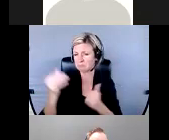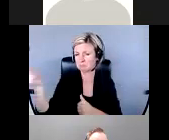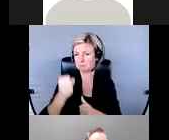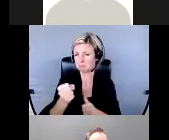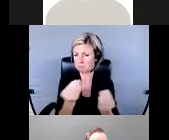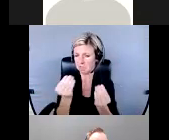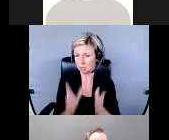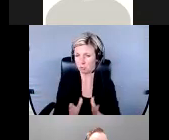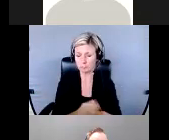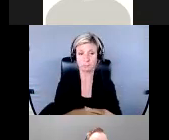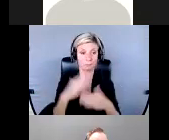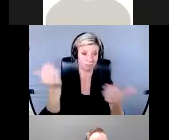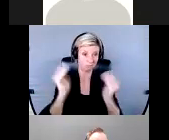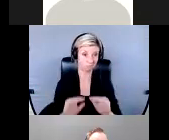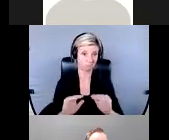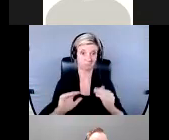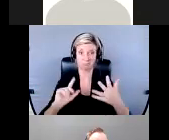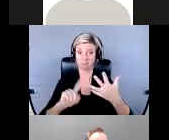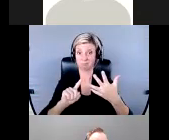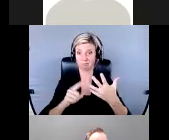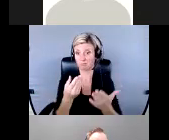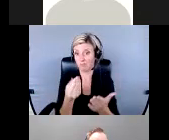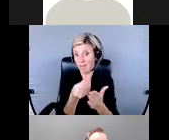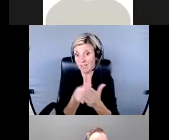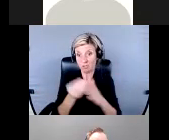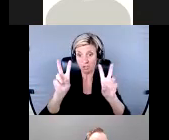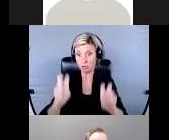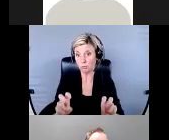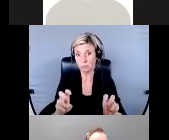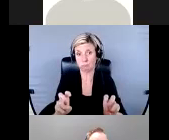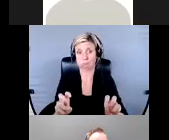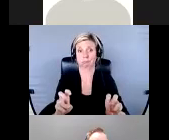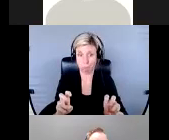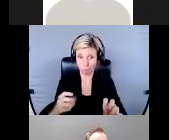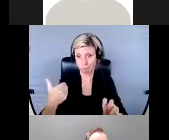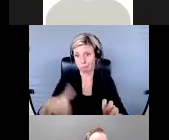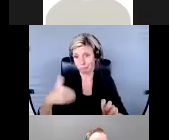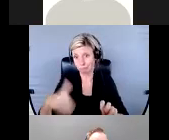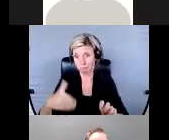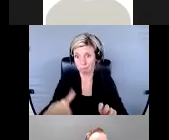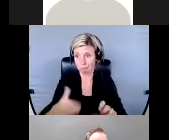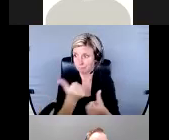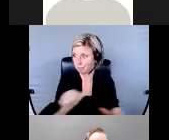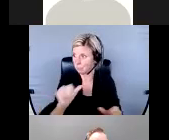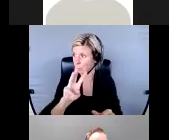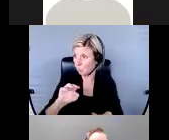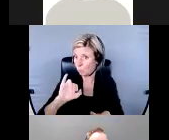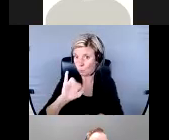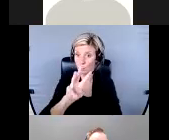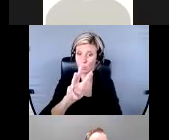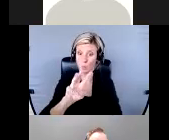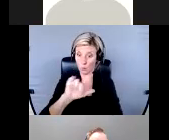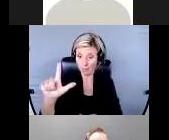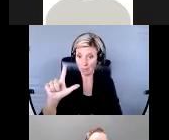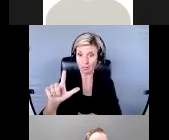issues themselves, just bold, right? Just like idea of the will being changed,